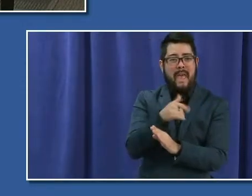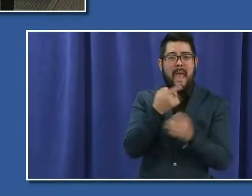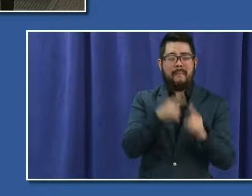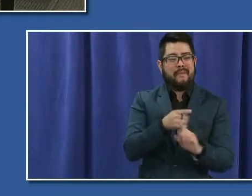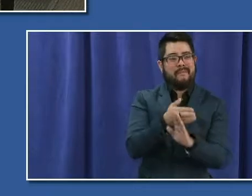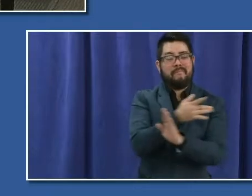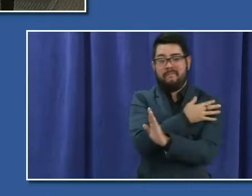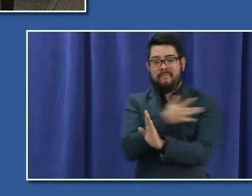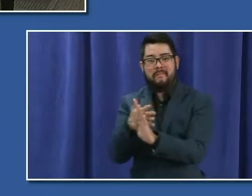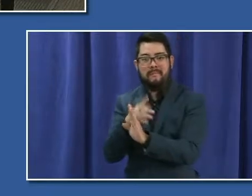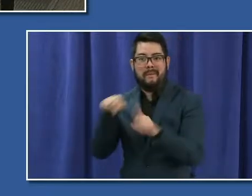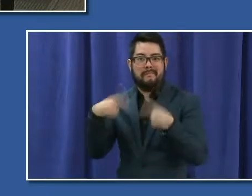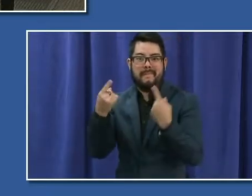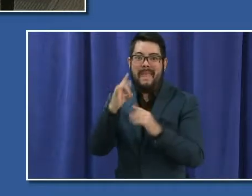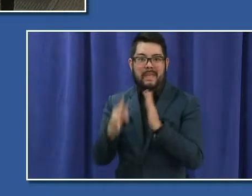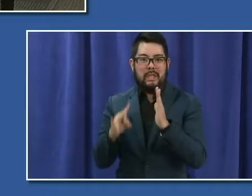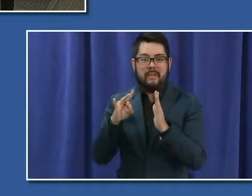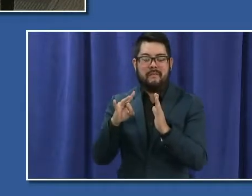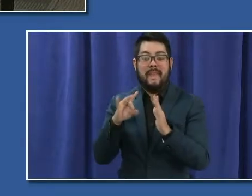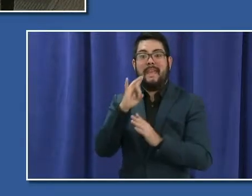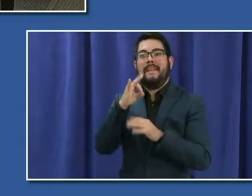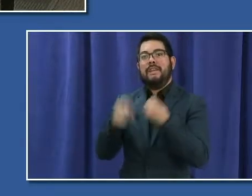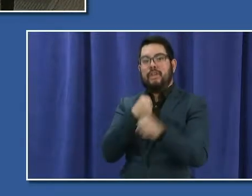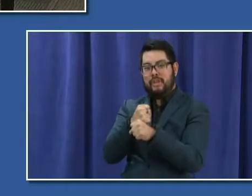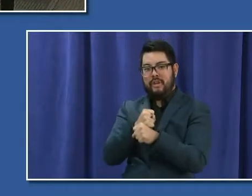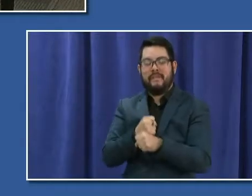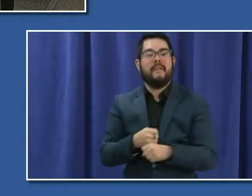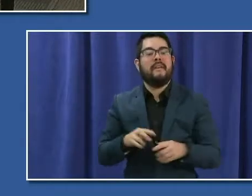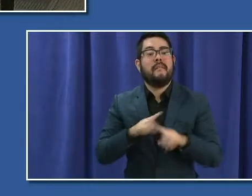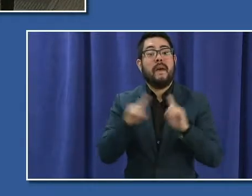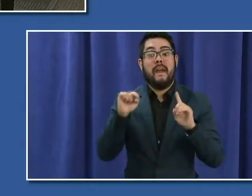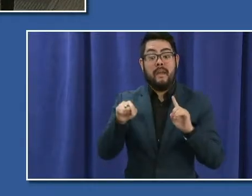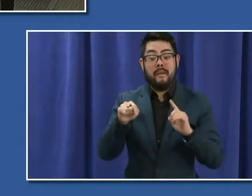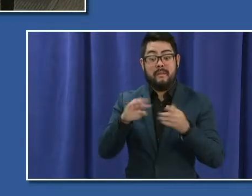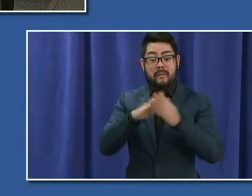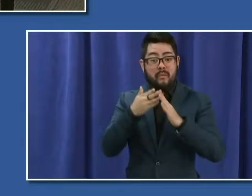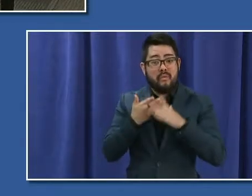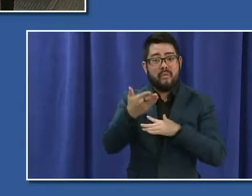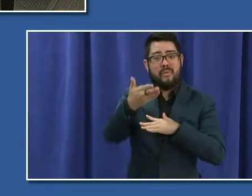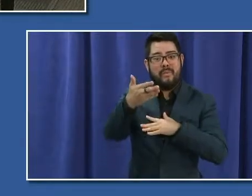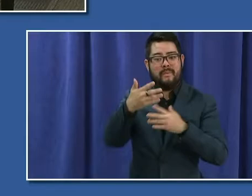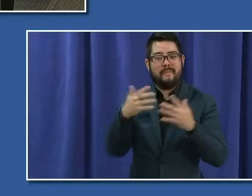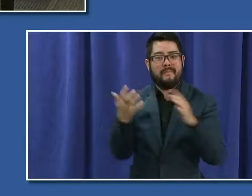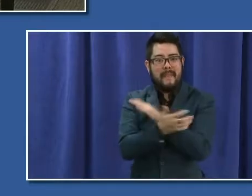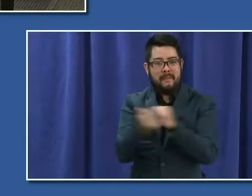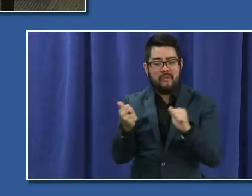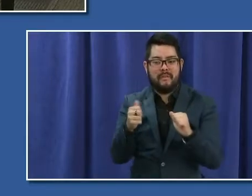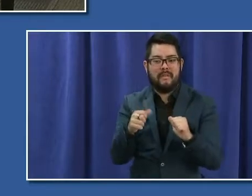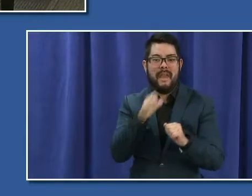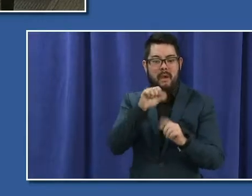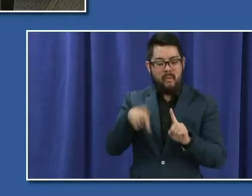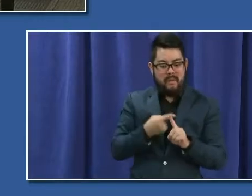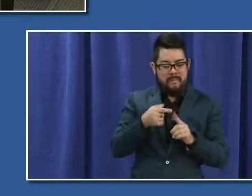damage that was caused was throughout the city. It wasn't just in certain areas. So